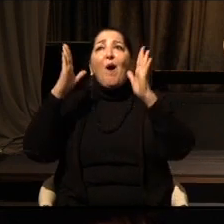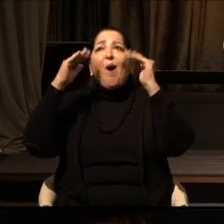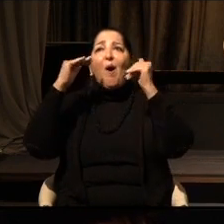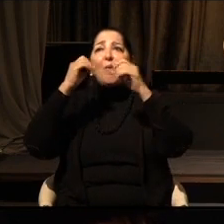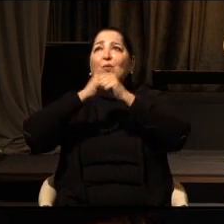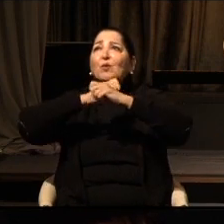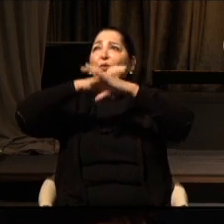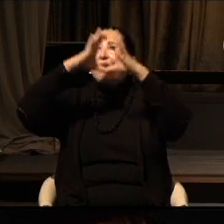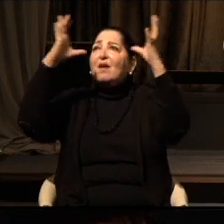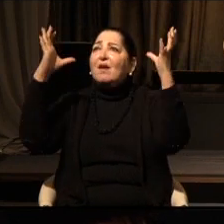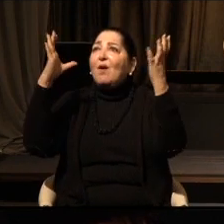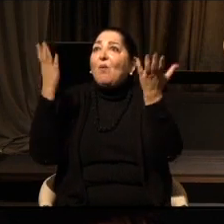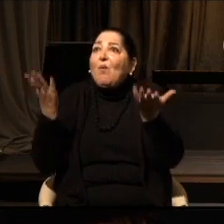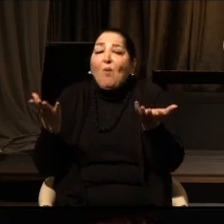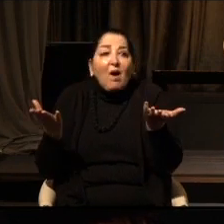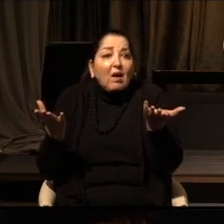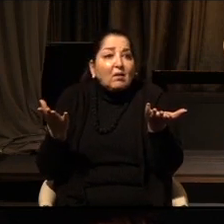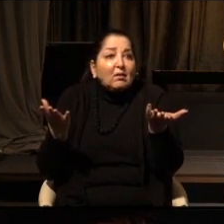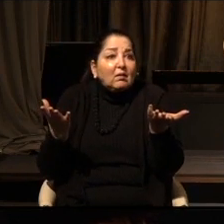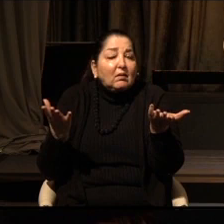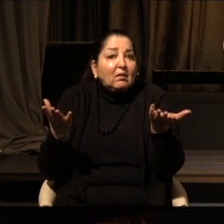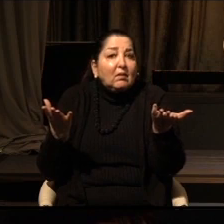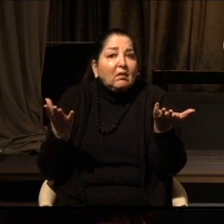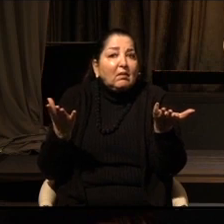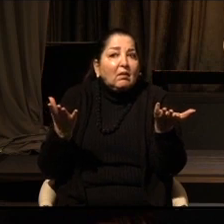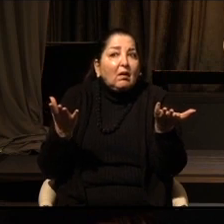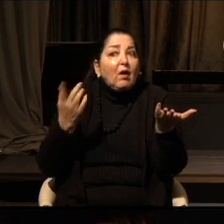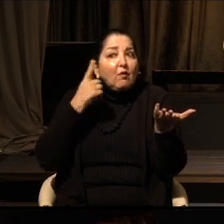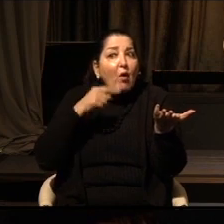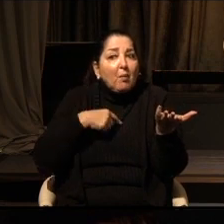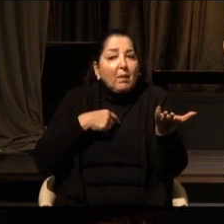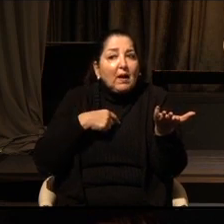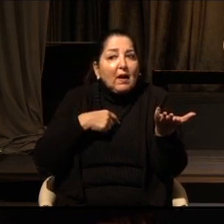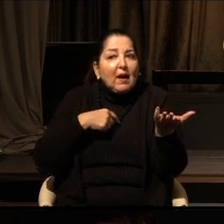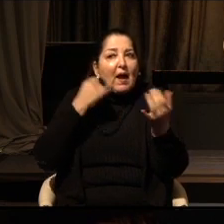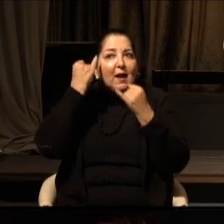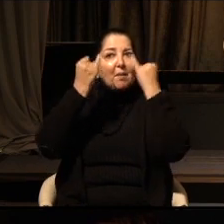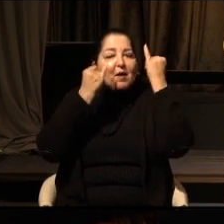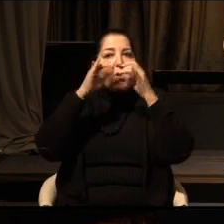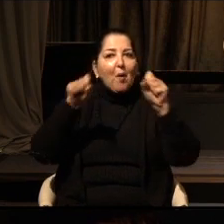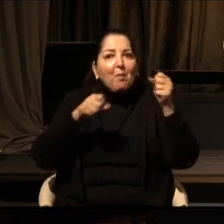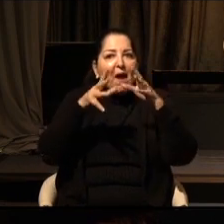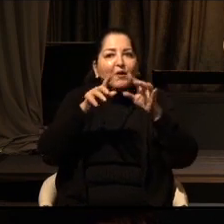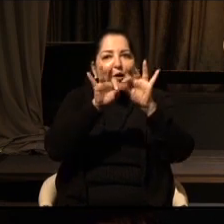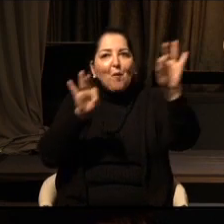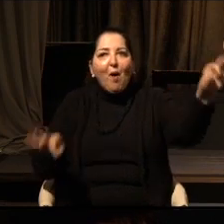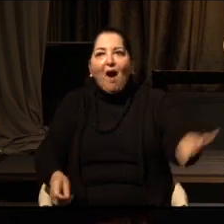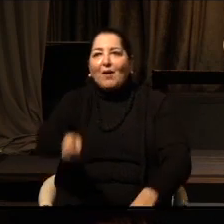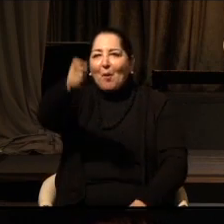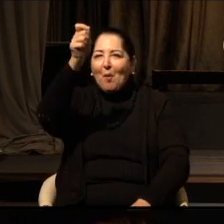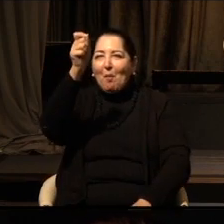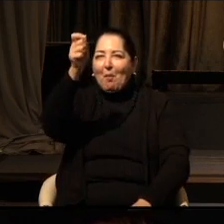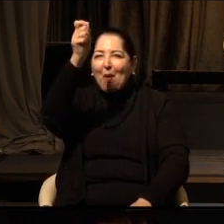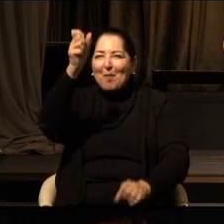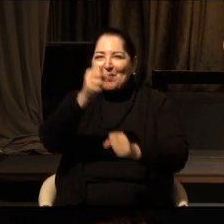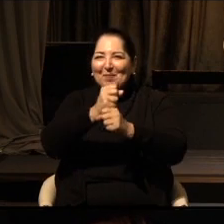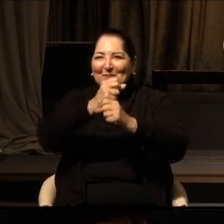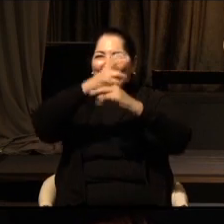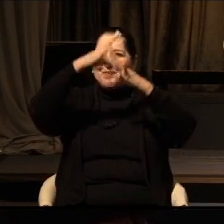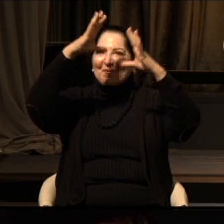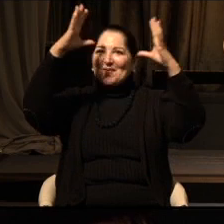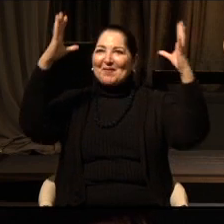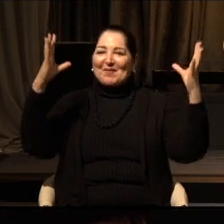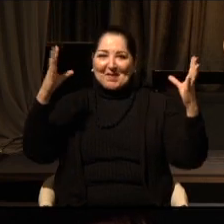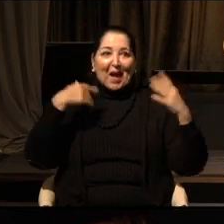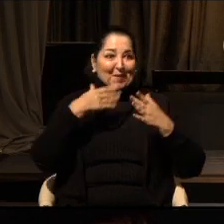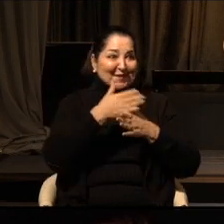For me, the most important tool for that is an imaginary magic wand. And I'm going to share it with you today. Close